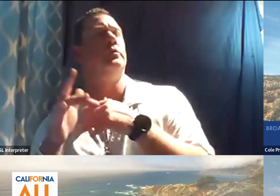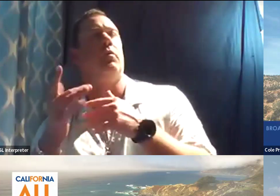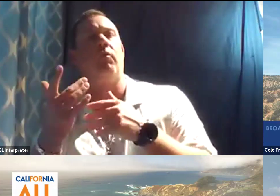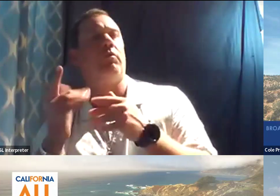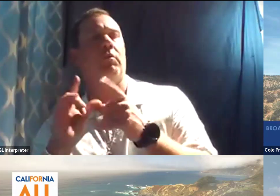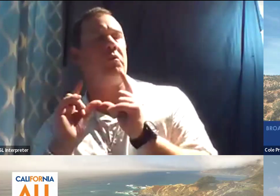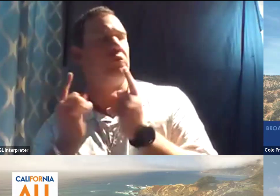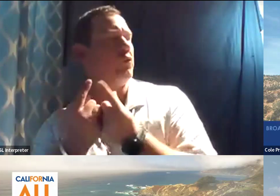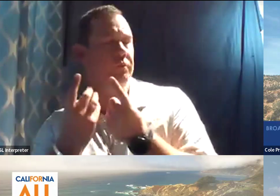be?